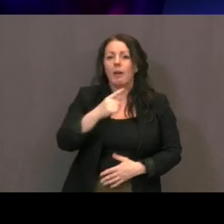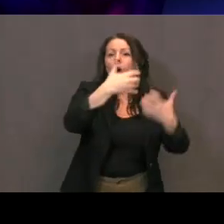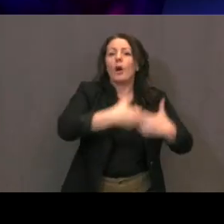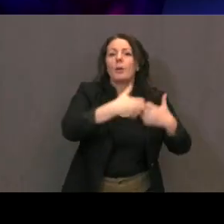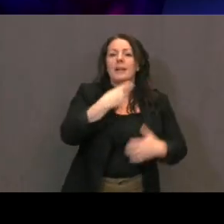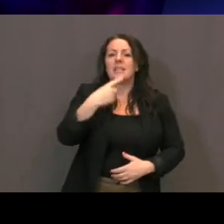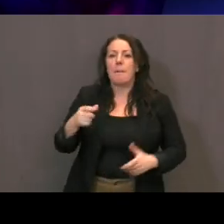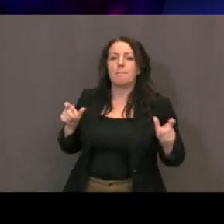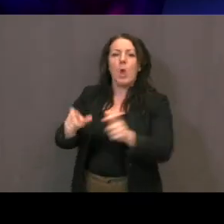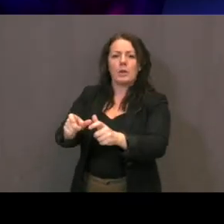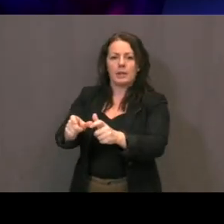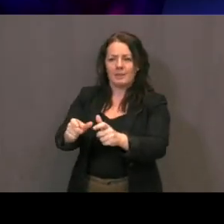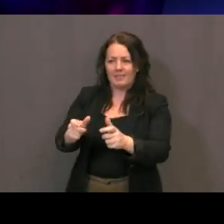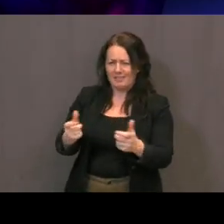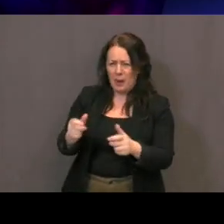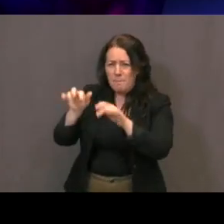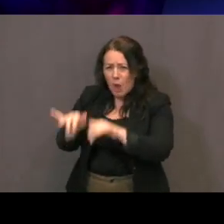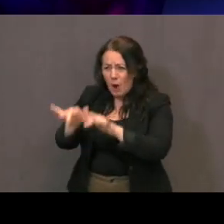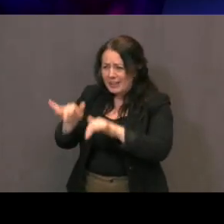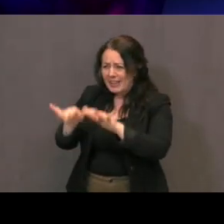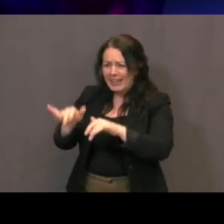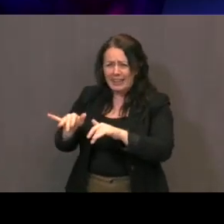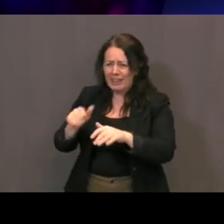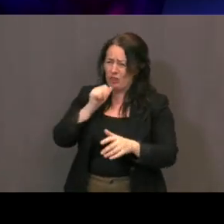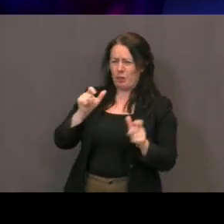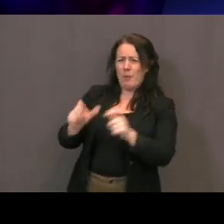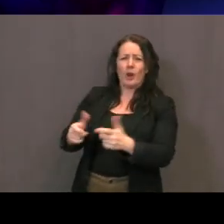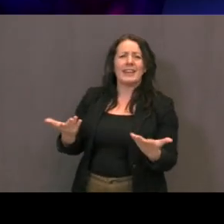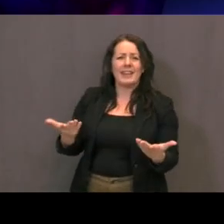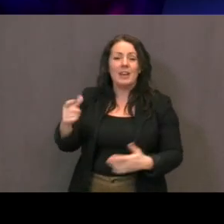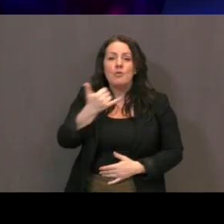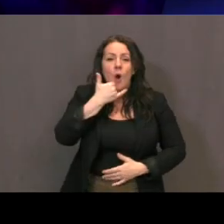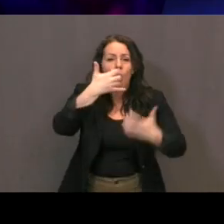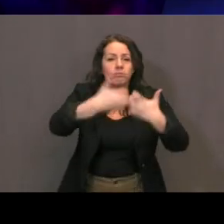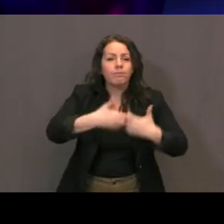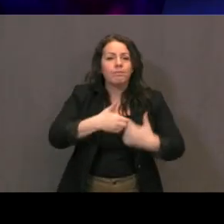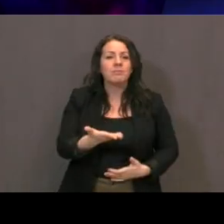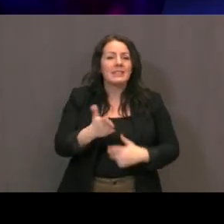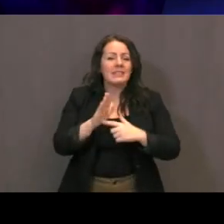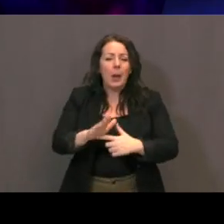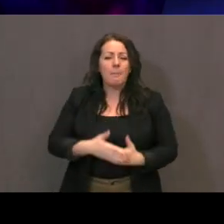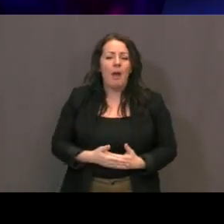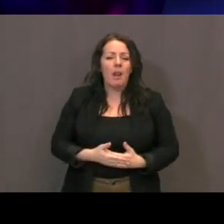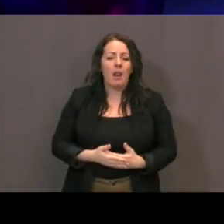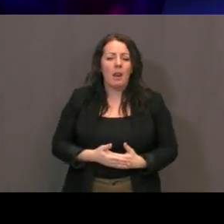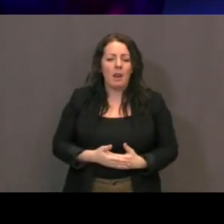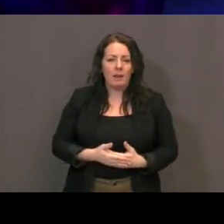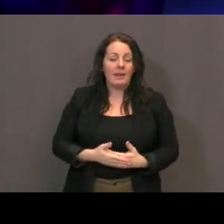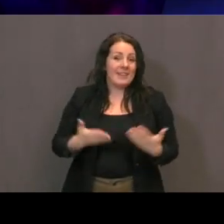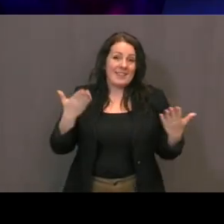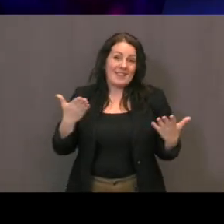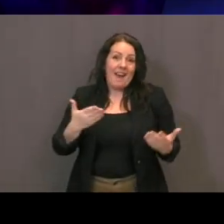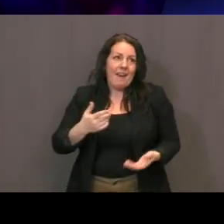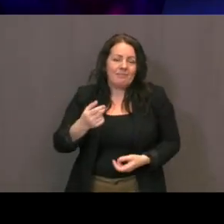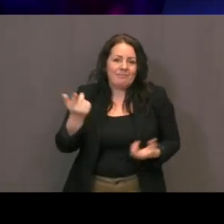And everyone knows, all of us humans, we understand the semantics of this, the political significance. We also